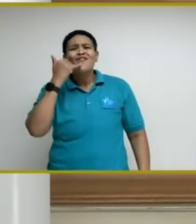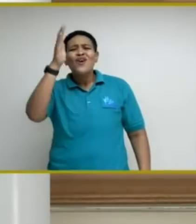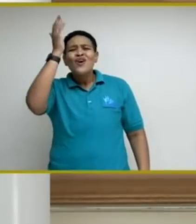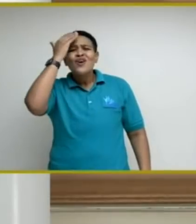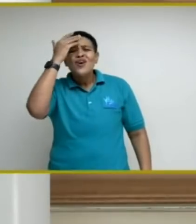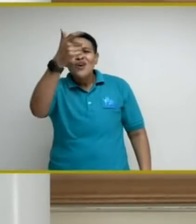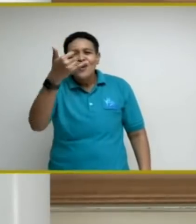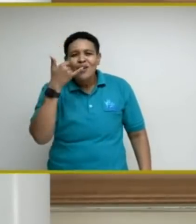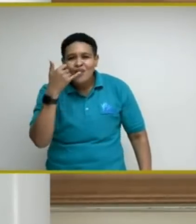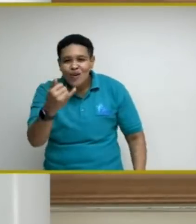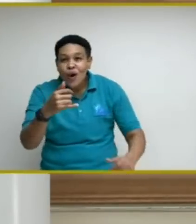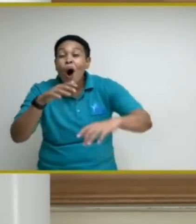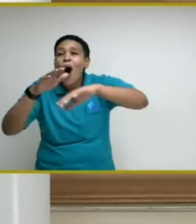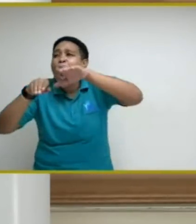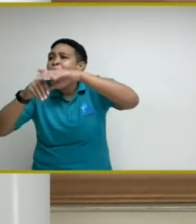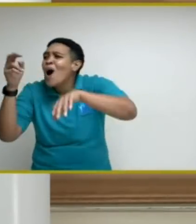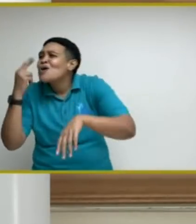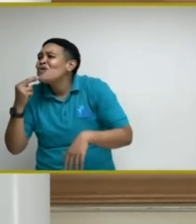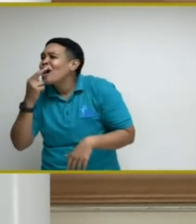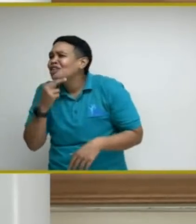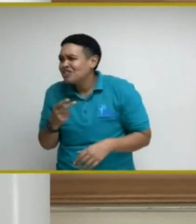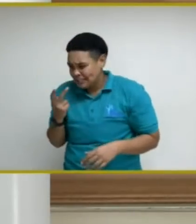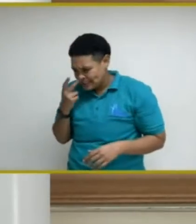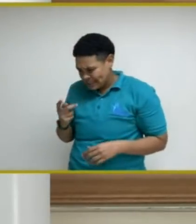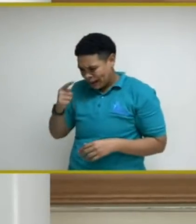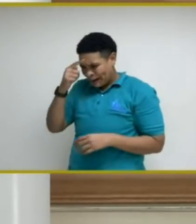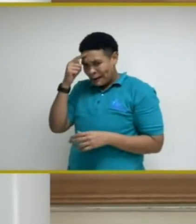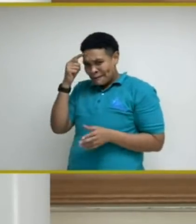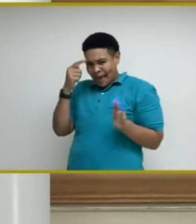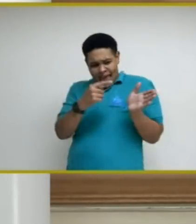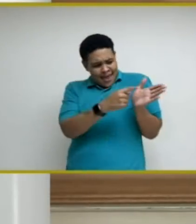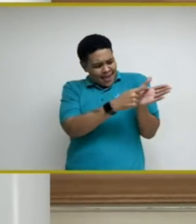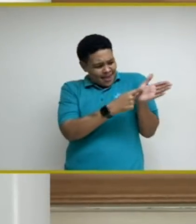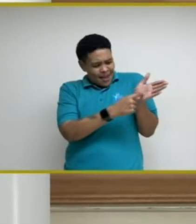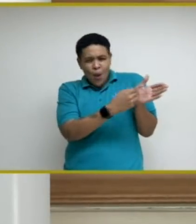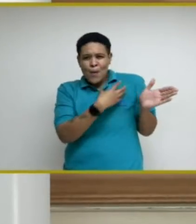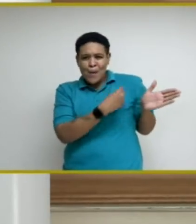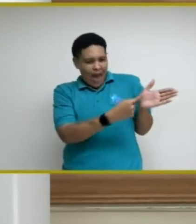be uploaded or at least verified. So